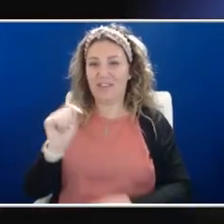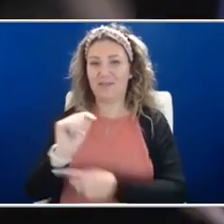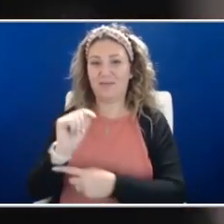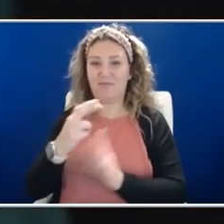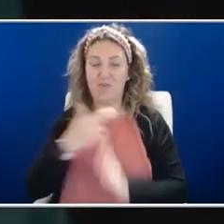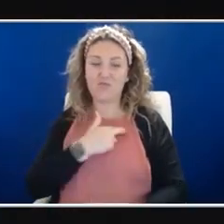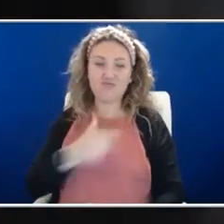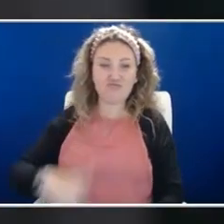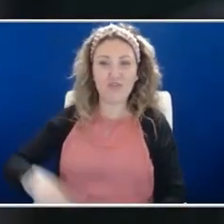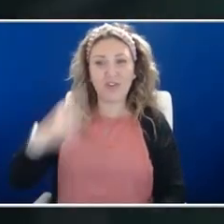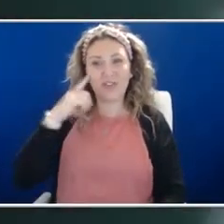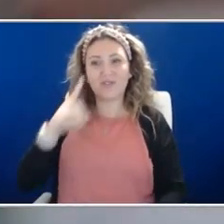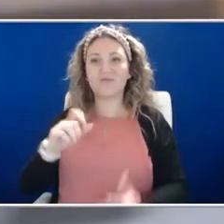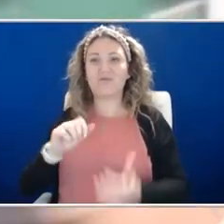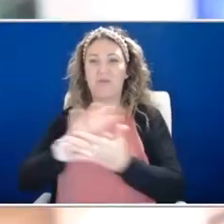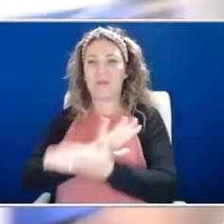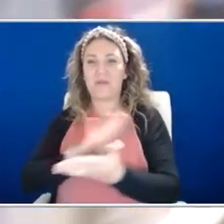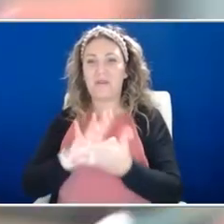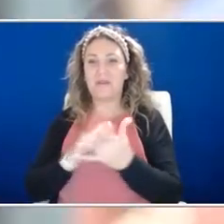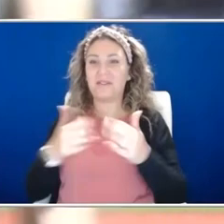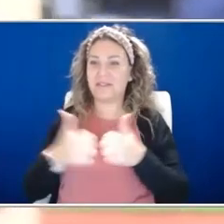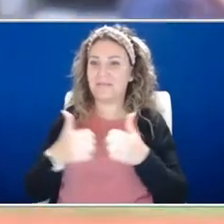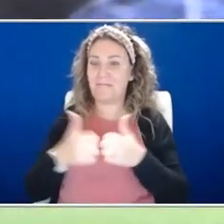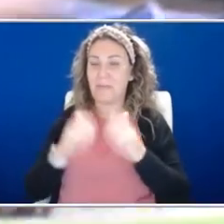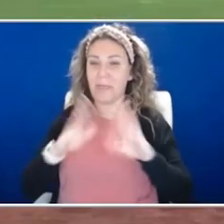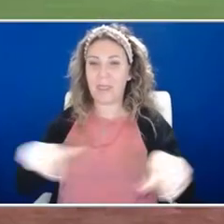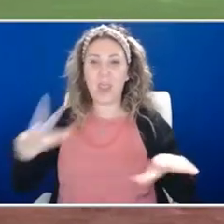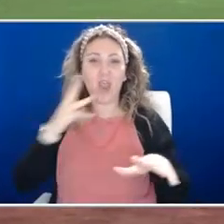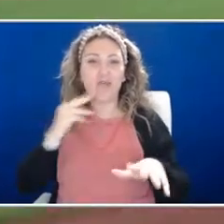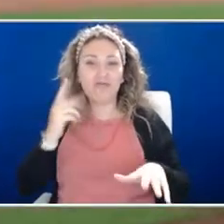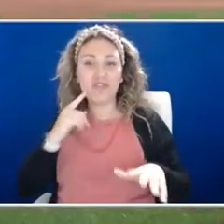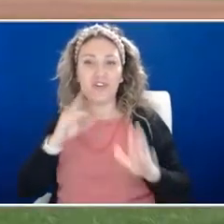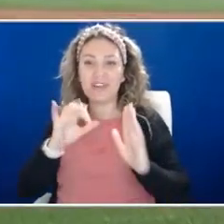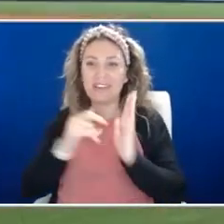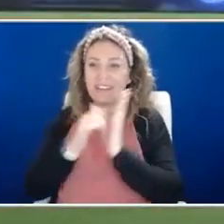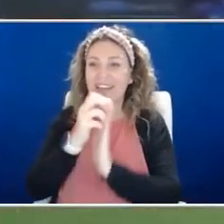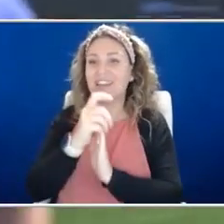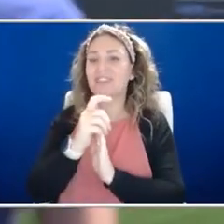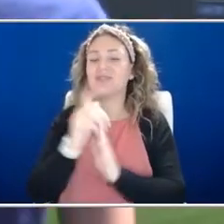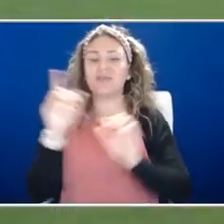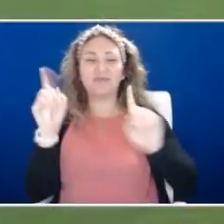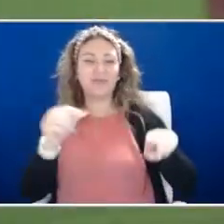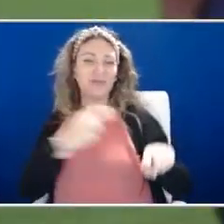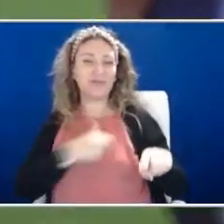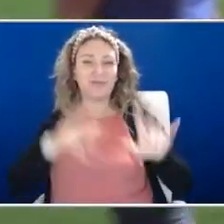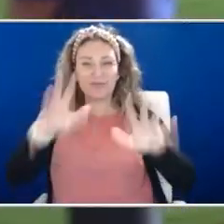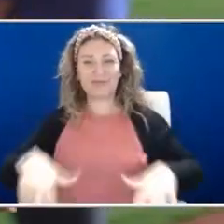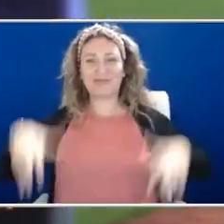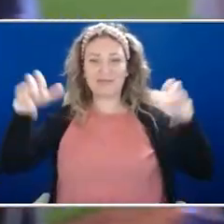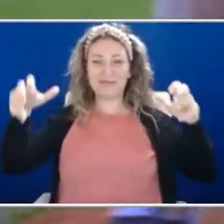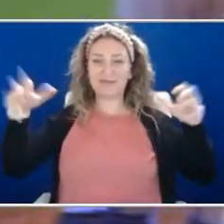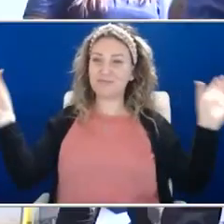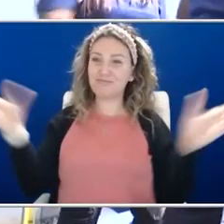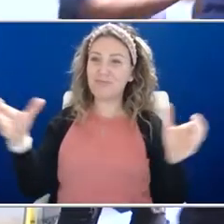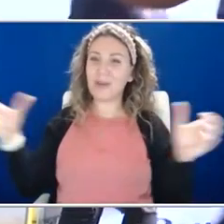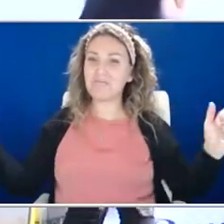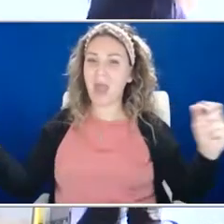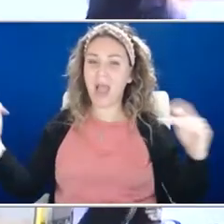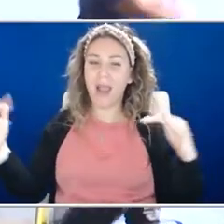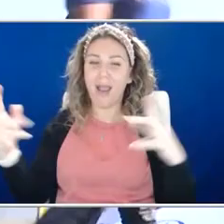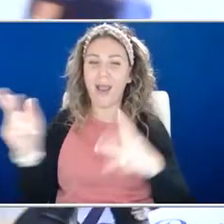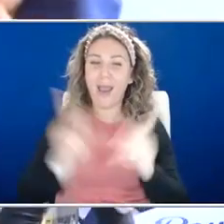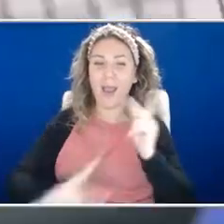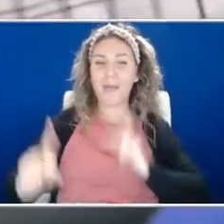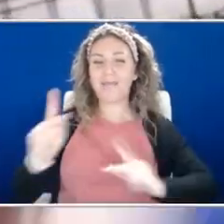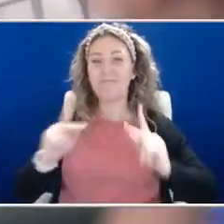that is a childhood cancer awareness game, and it's going to be amazing. We're trying to gold out Kauffman Stadium, bring as many people as we can. There'll be a lot of kids there that have